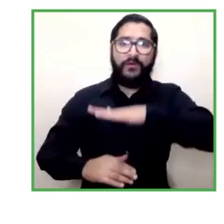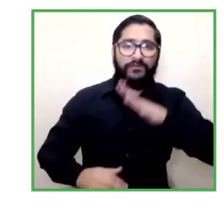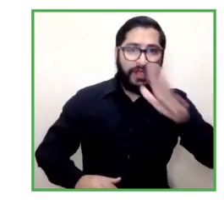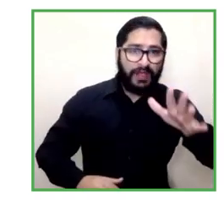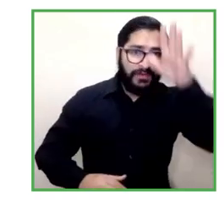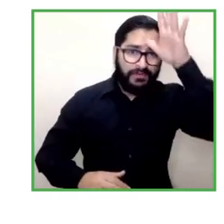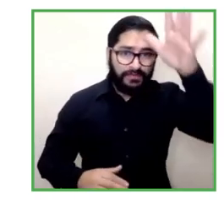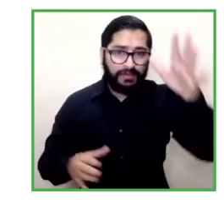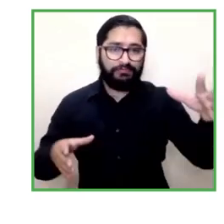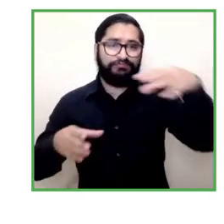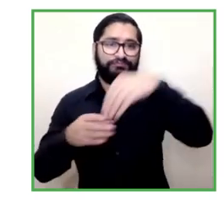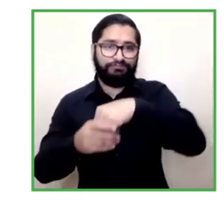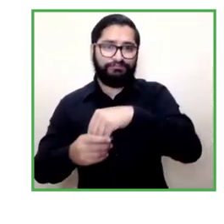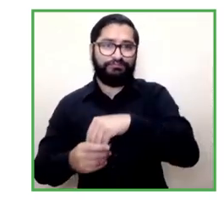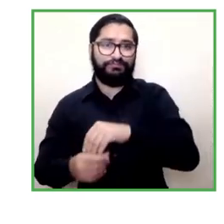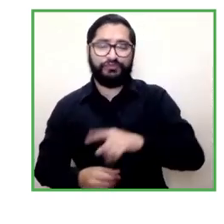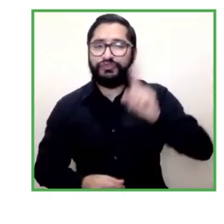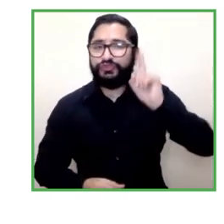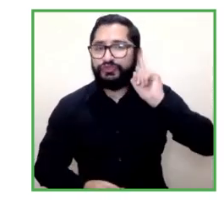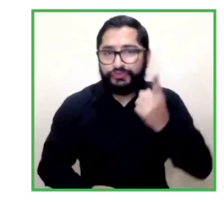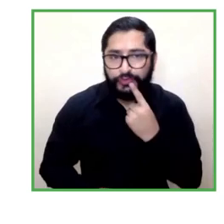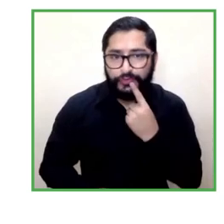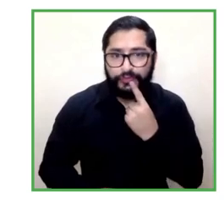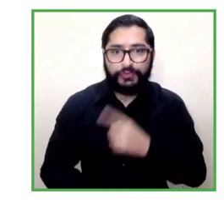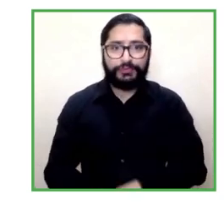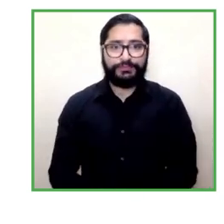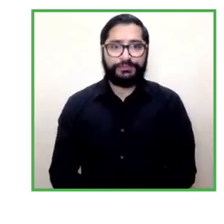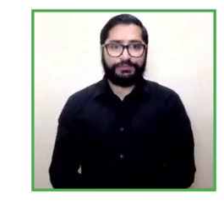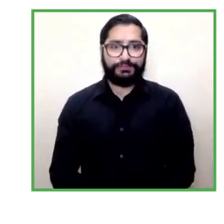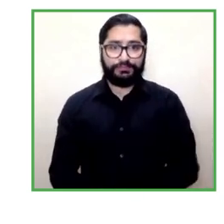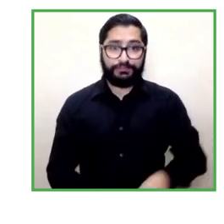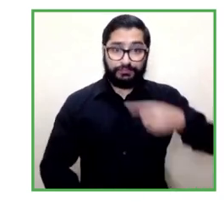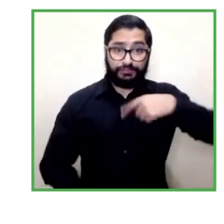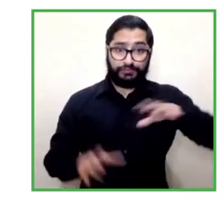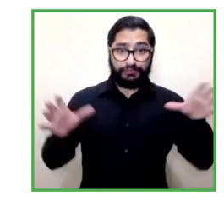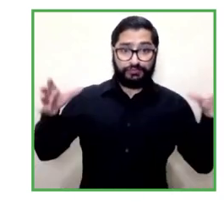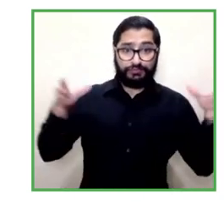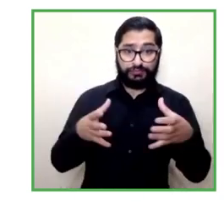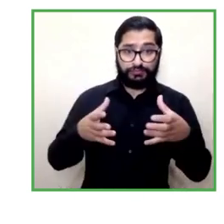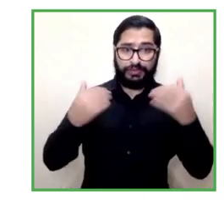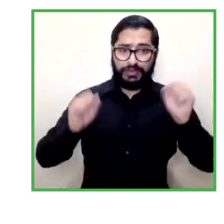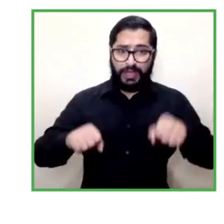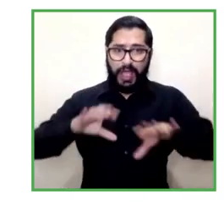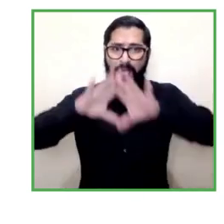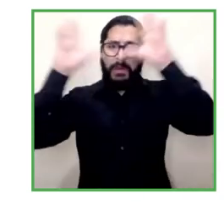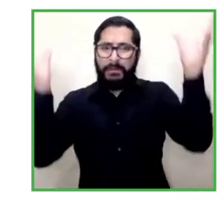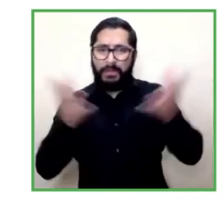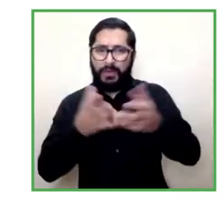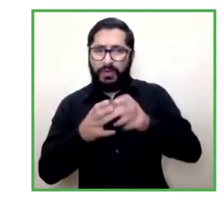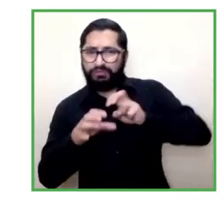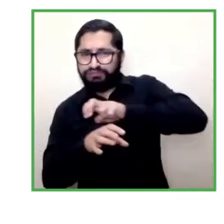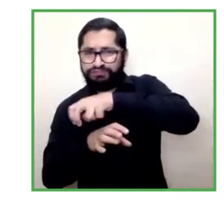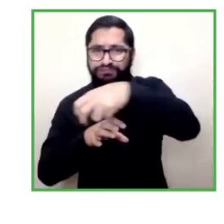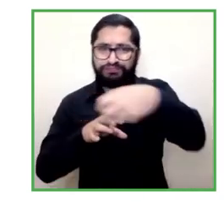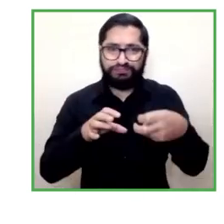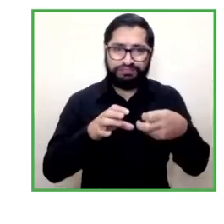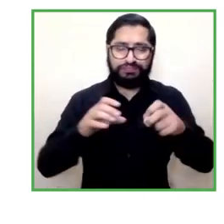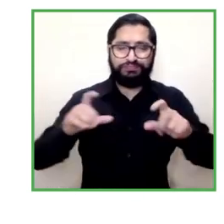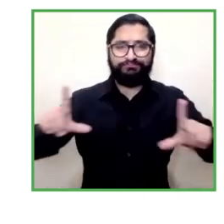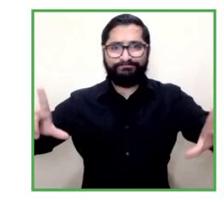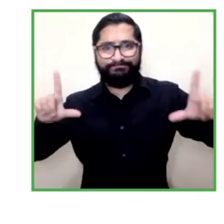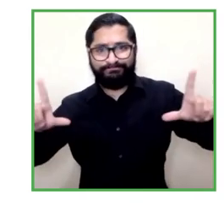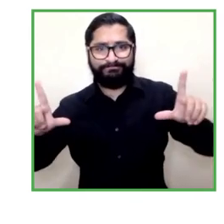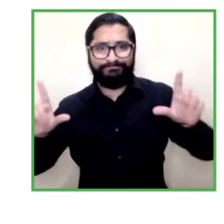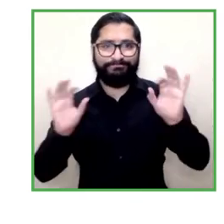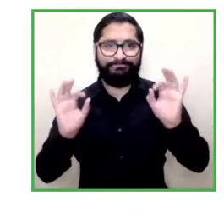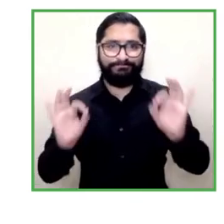So that is a goal that we are on our way to achieving. We are launching in China today. We will launch in